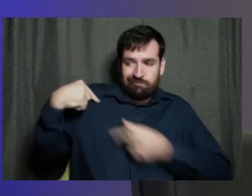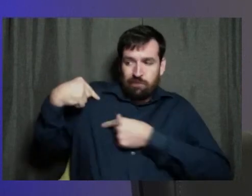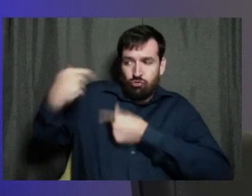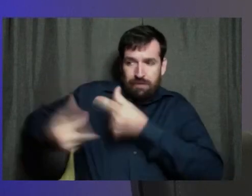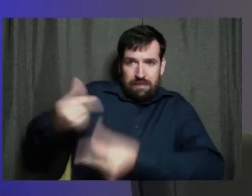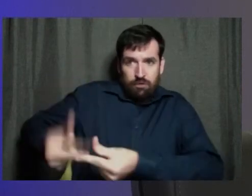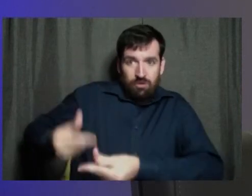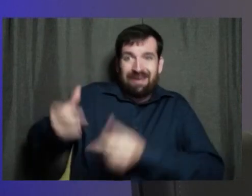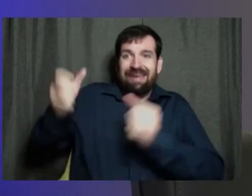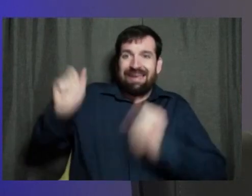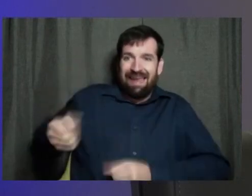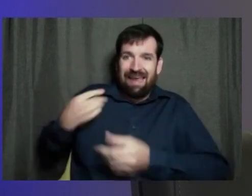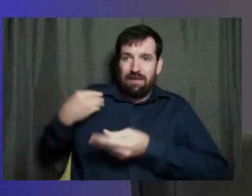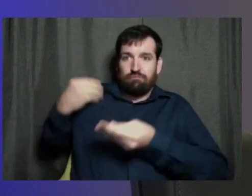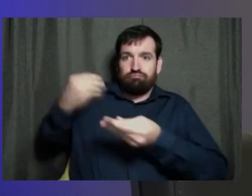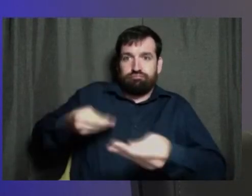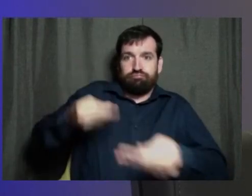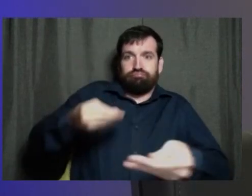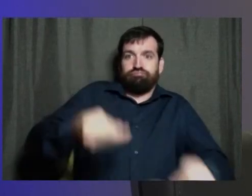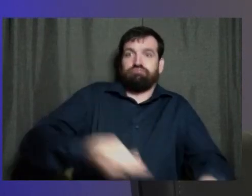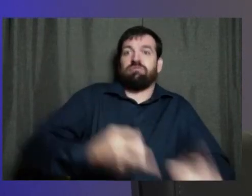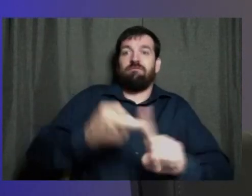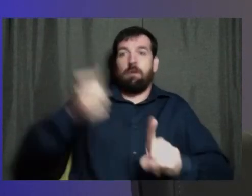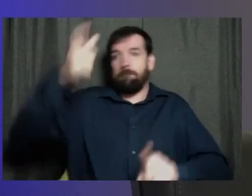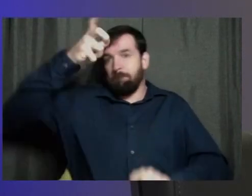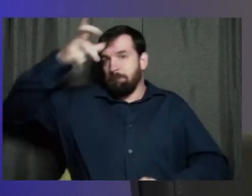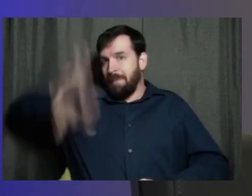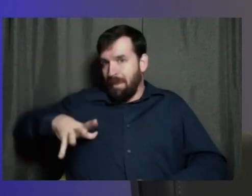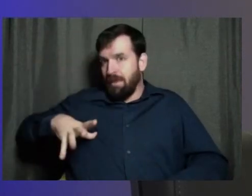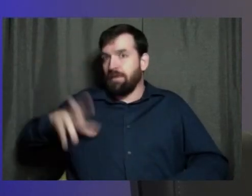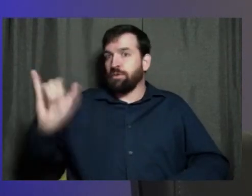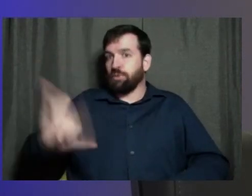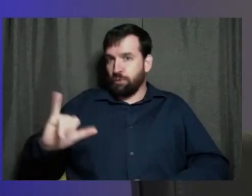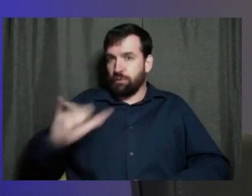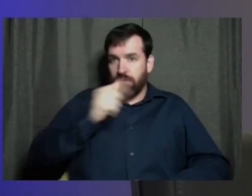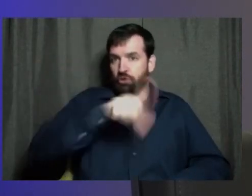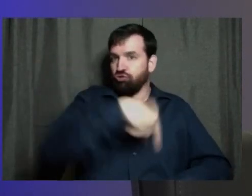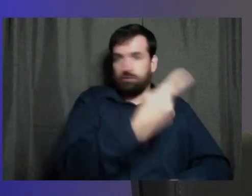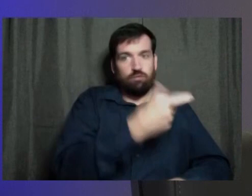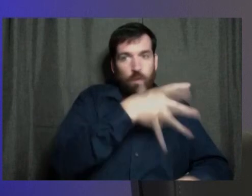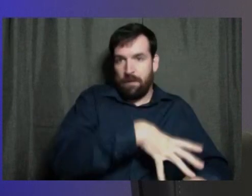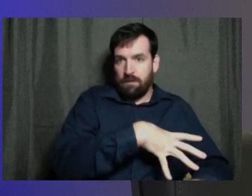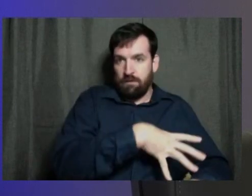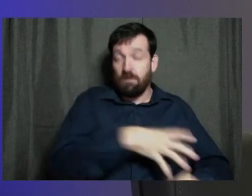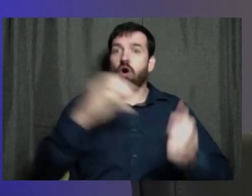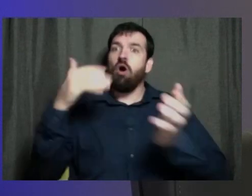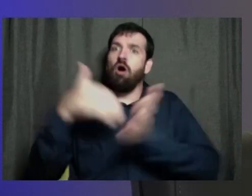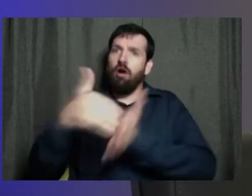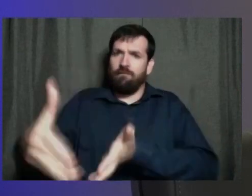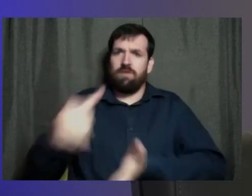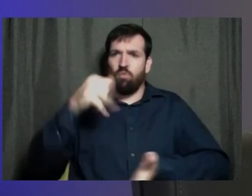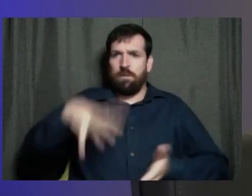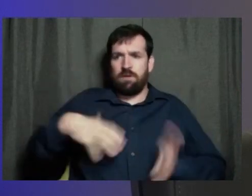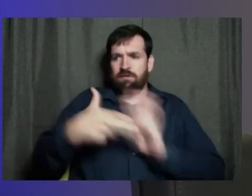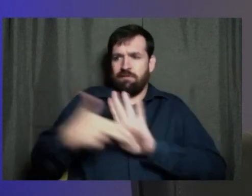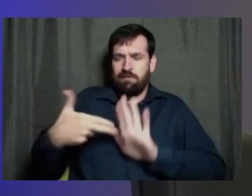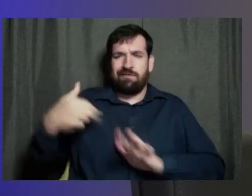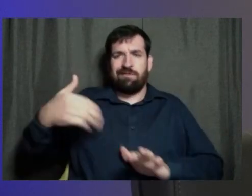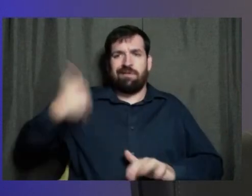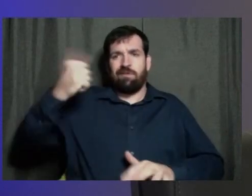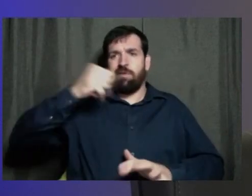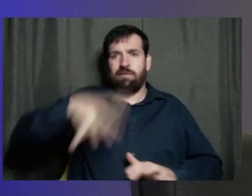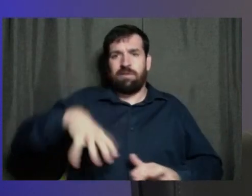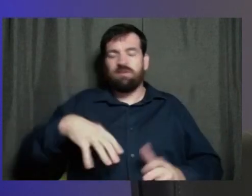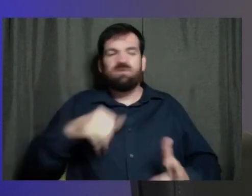passed through the paternal or the male side of the family. I often hear from women who are diagnosed at a young age, well, I wasn't worried about the breast cancer in